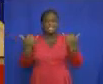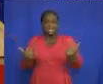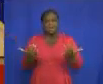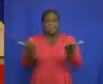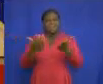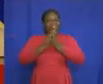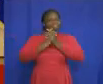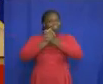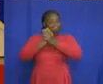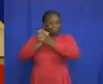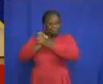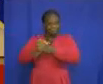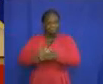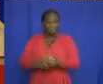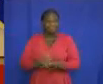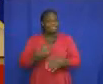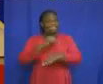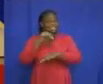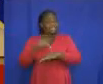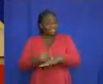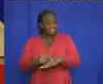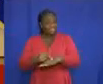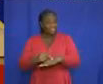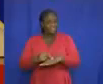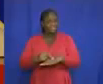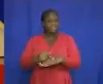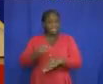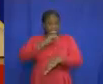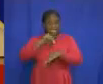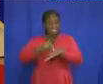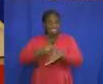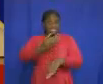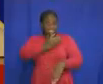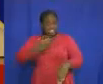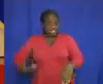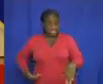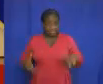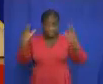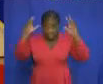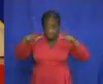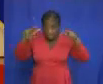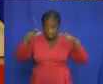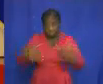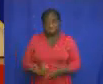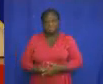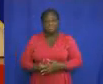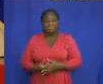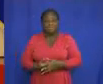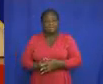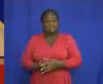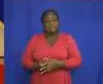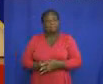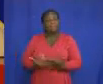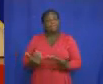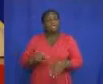gratitude of the nation to the National Chief Imam, Sheikh Usman Nuhu Sharabutu,